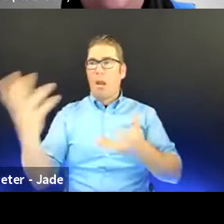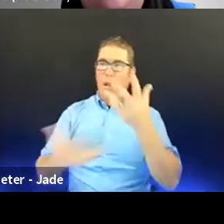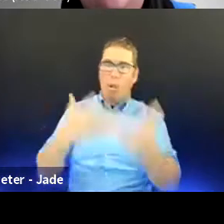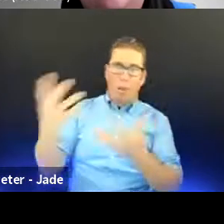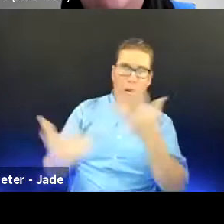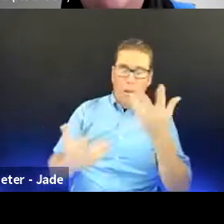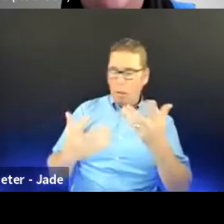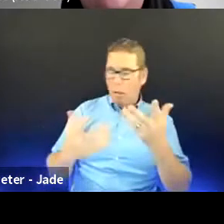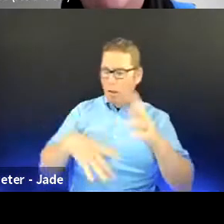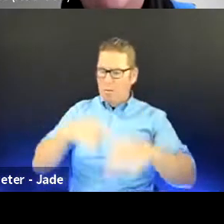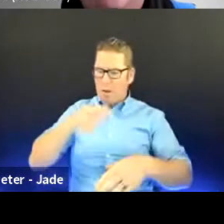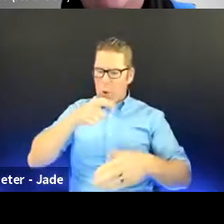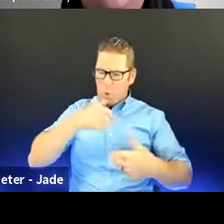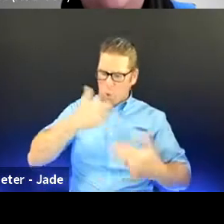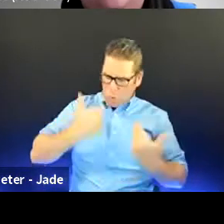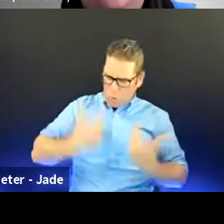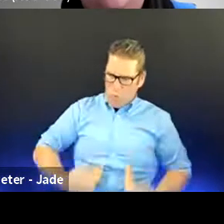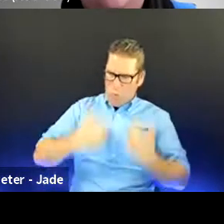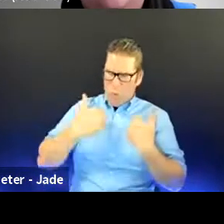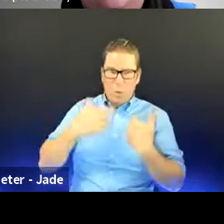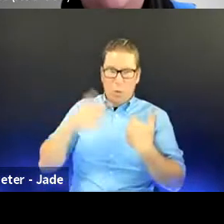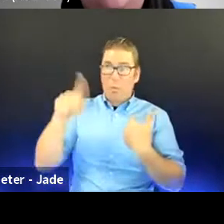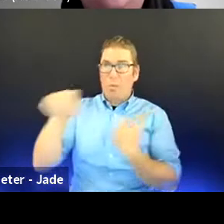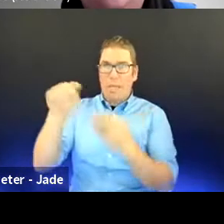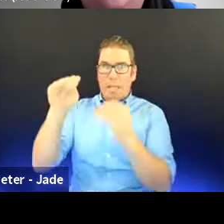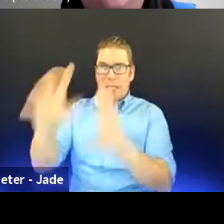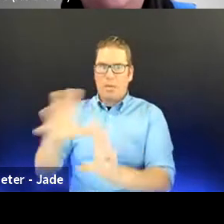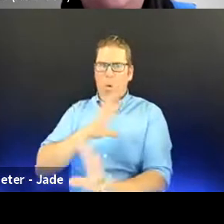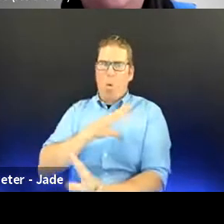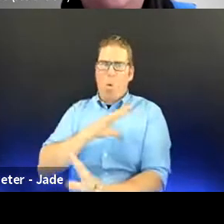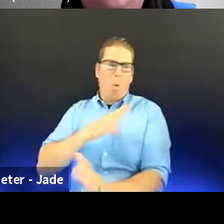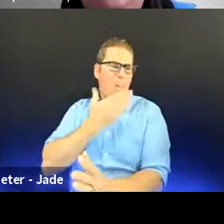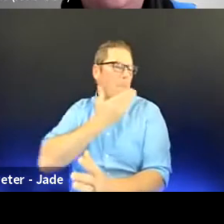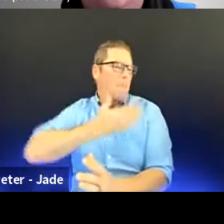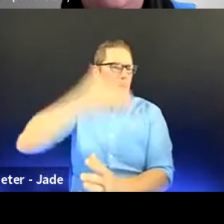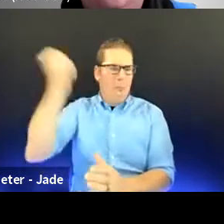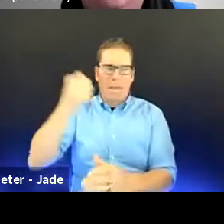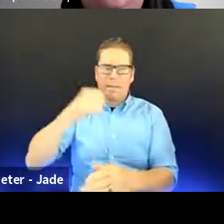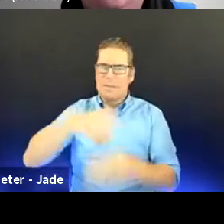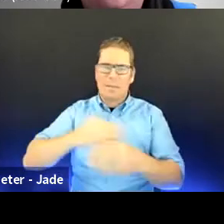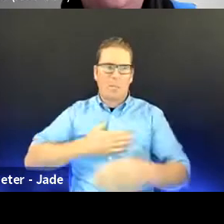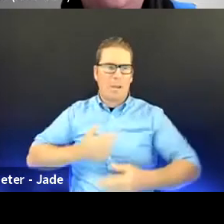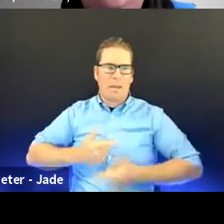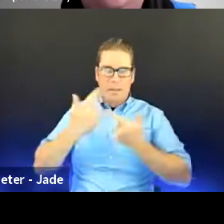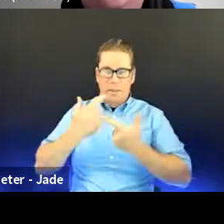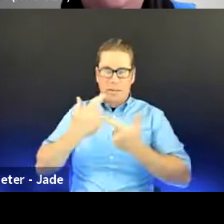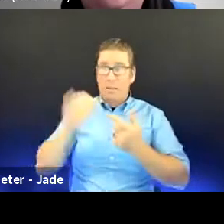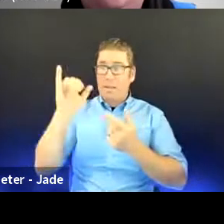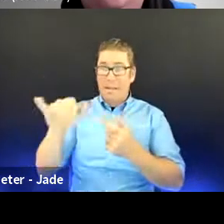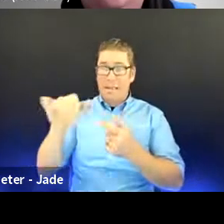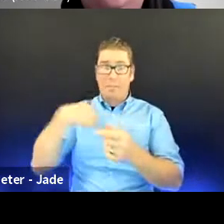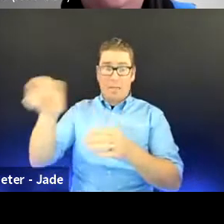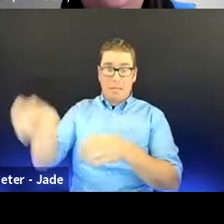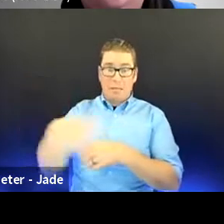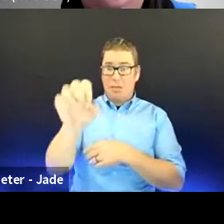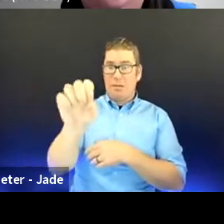of the best professors I've ever had in my life. And so from there, I went to Stanislaus State in